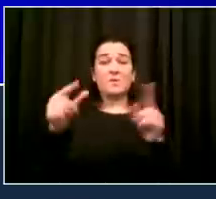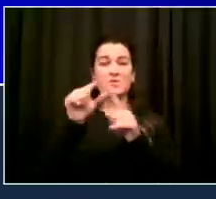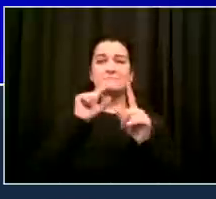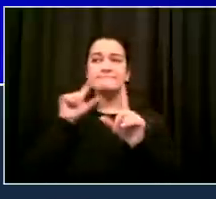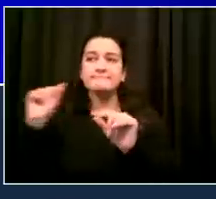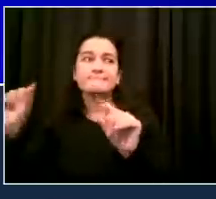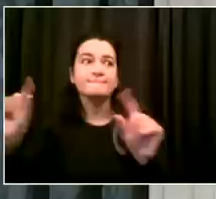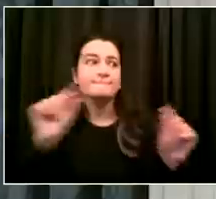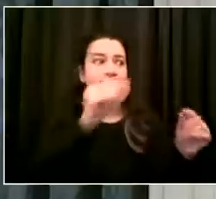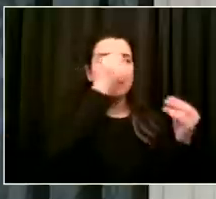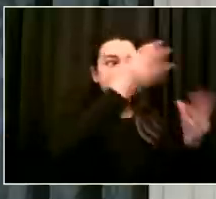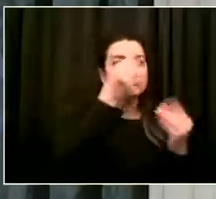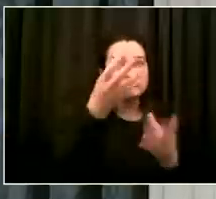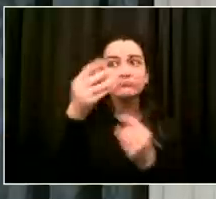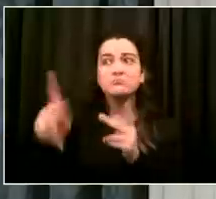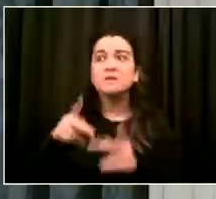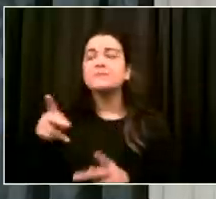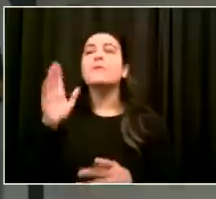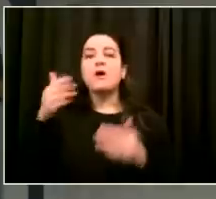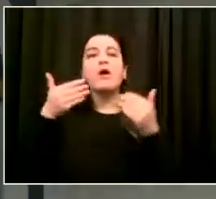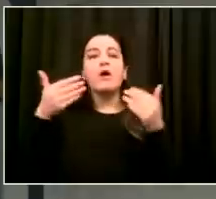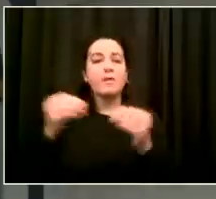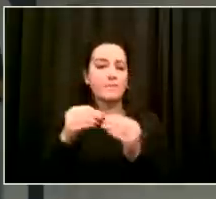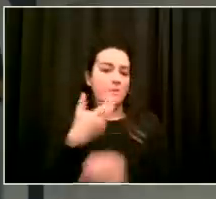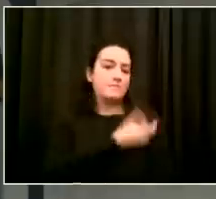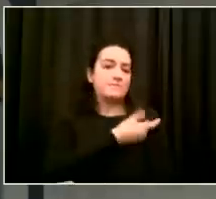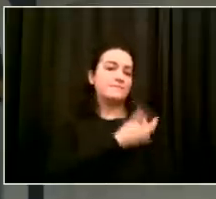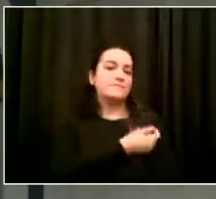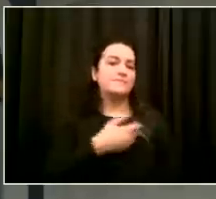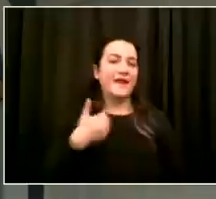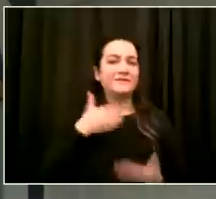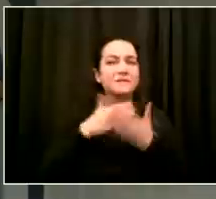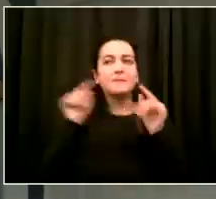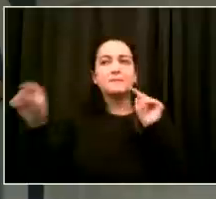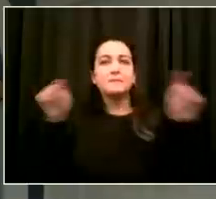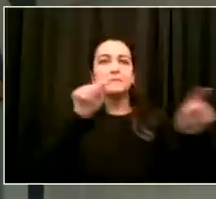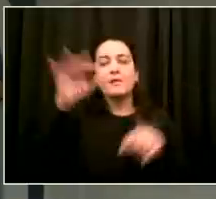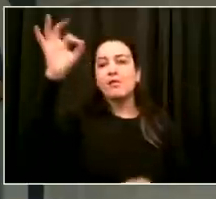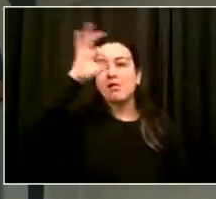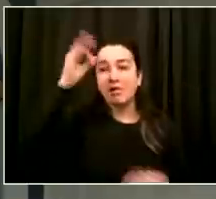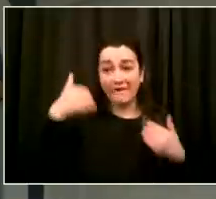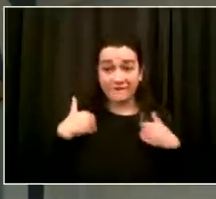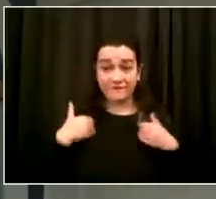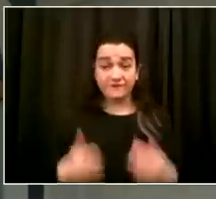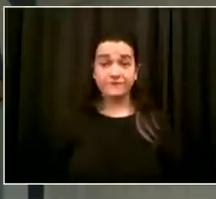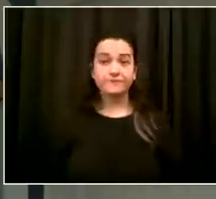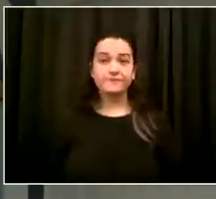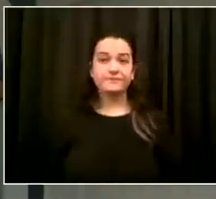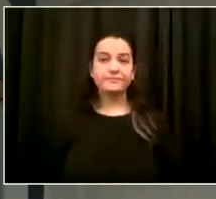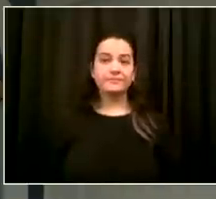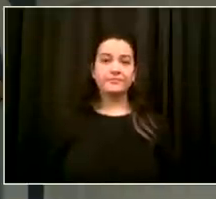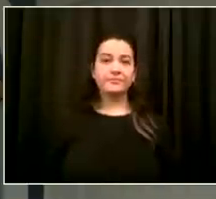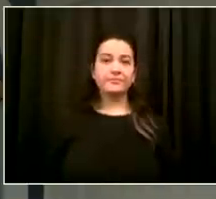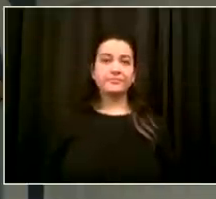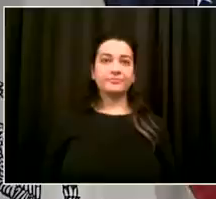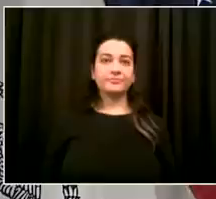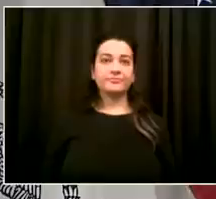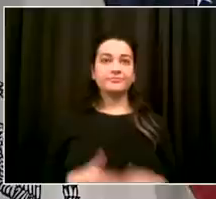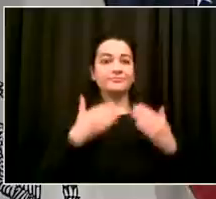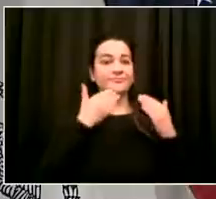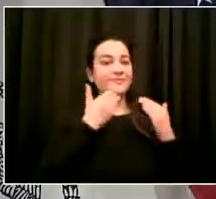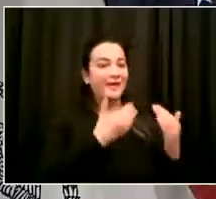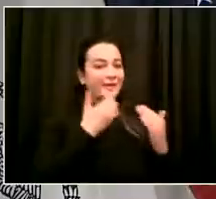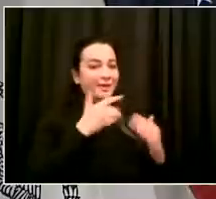Thank you, Mr. Mayor. Thank you so much, Lorraine. Appreciate it and want to thank you. And listen, I